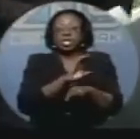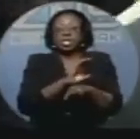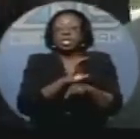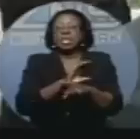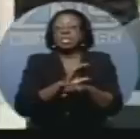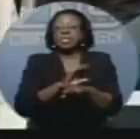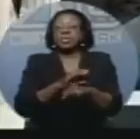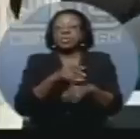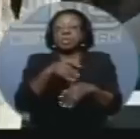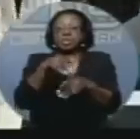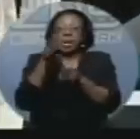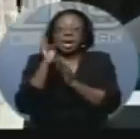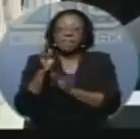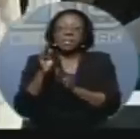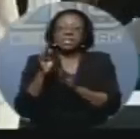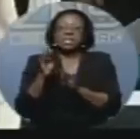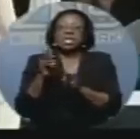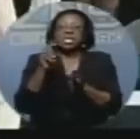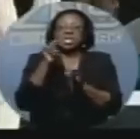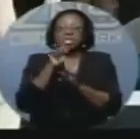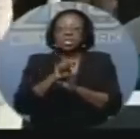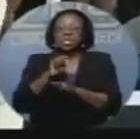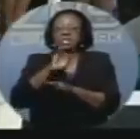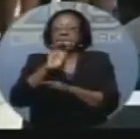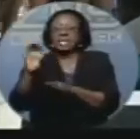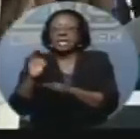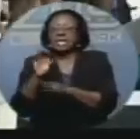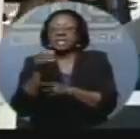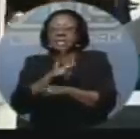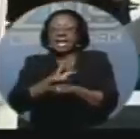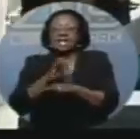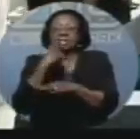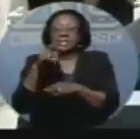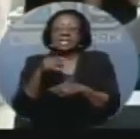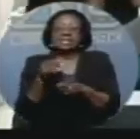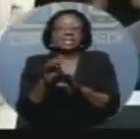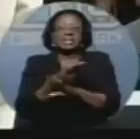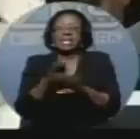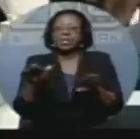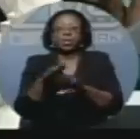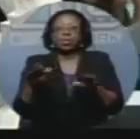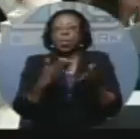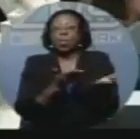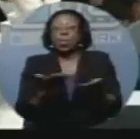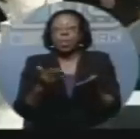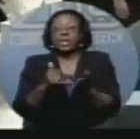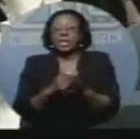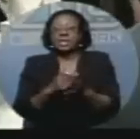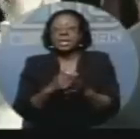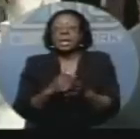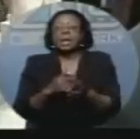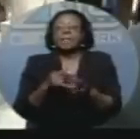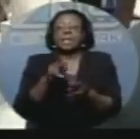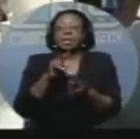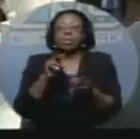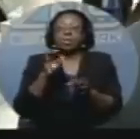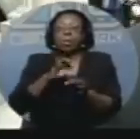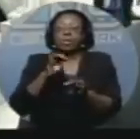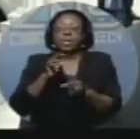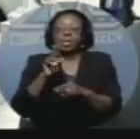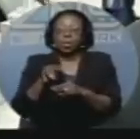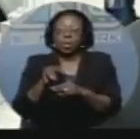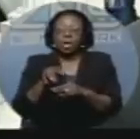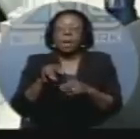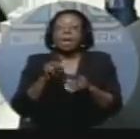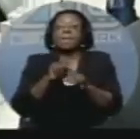opposition to that. And so we would expect that to be the case. But I want everyone, whether they're for it or they're